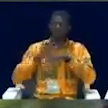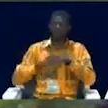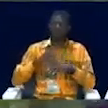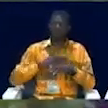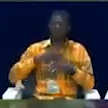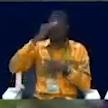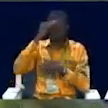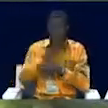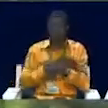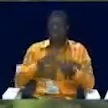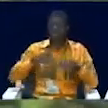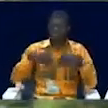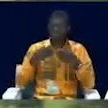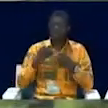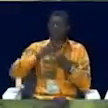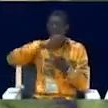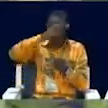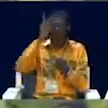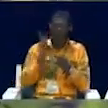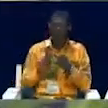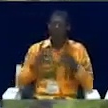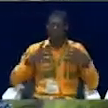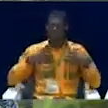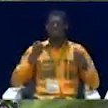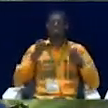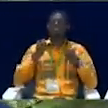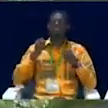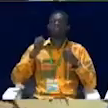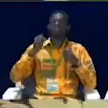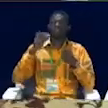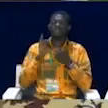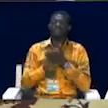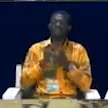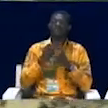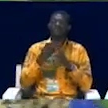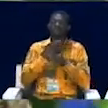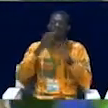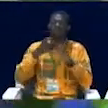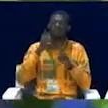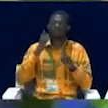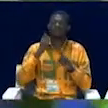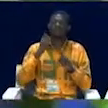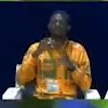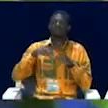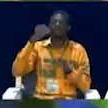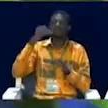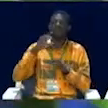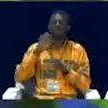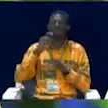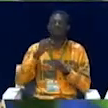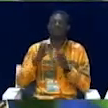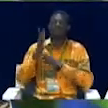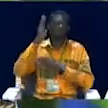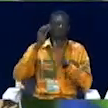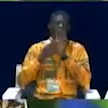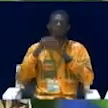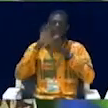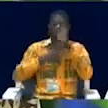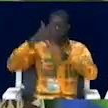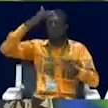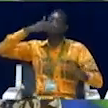son and grant him perfect and divine healing. That free him from the spirit of epilepsy. And God should show me mercy.